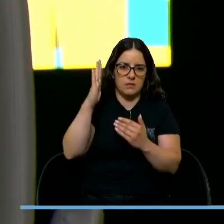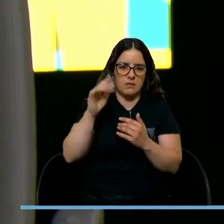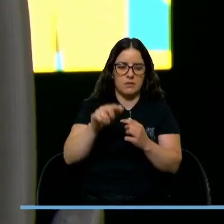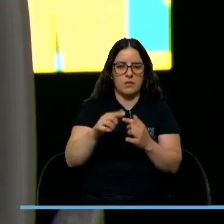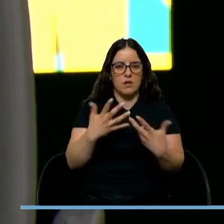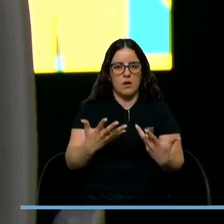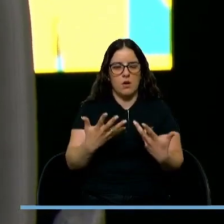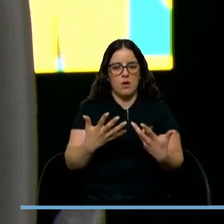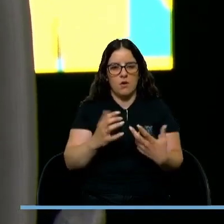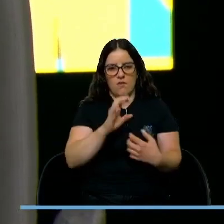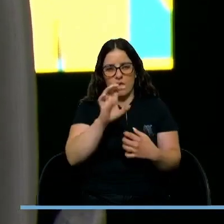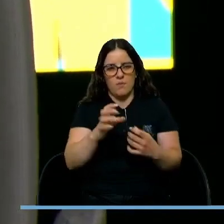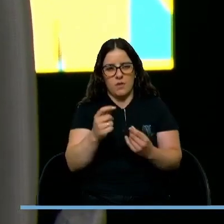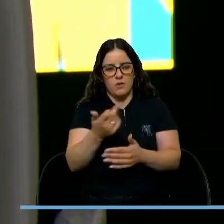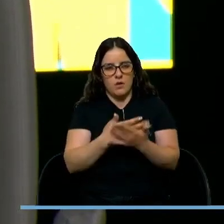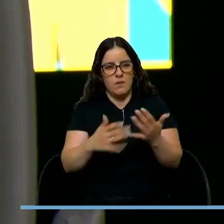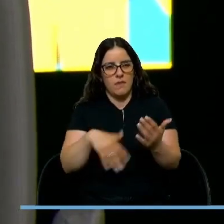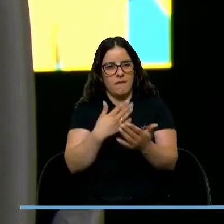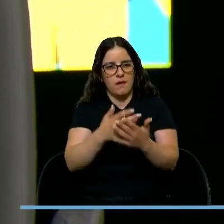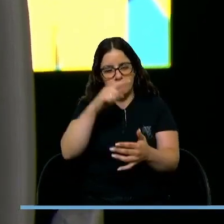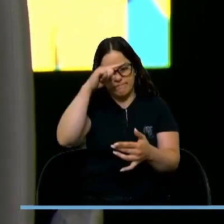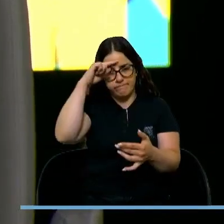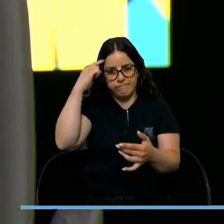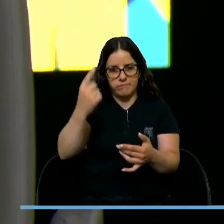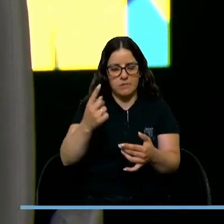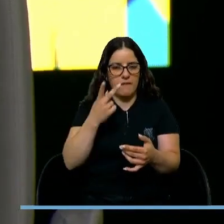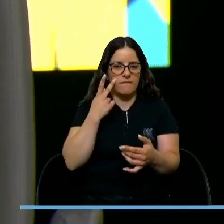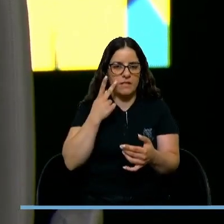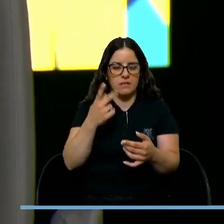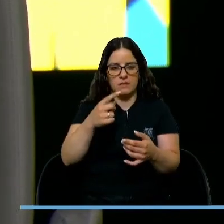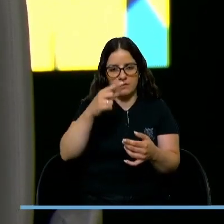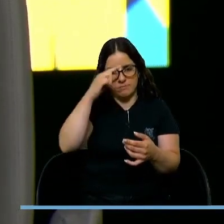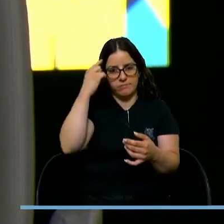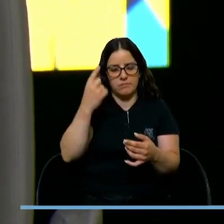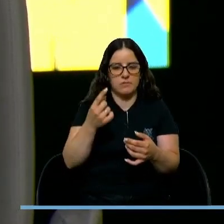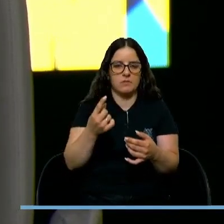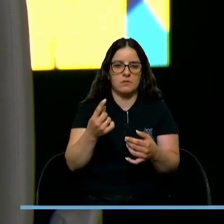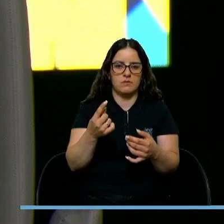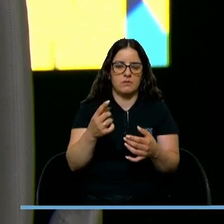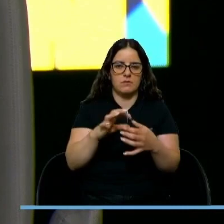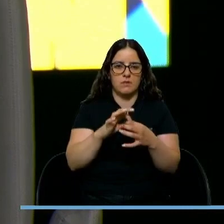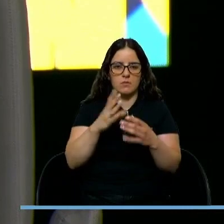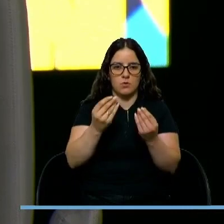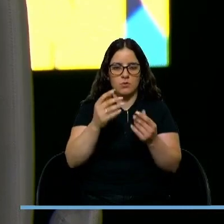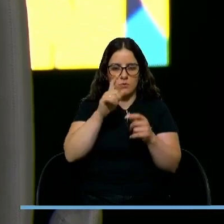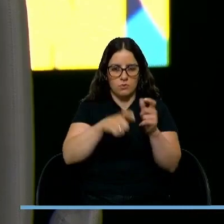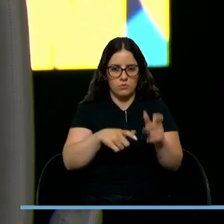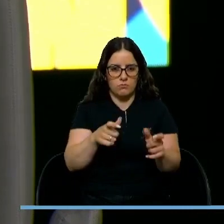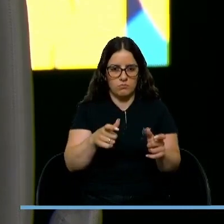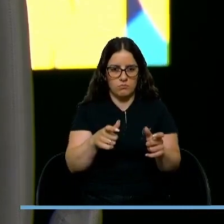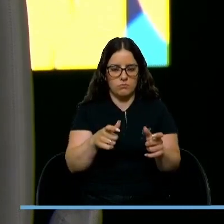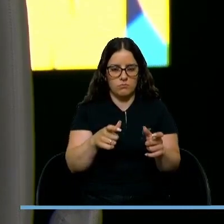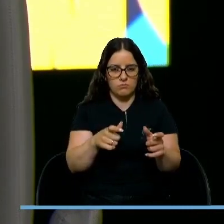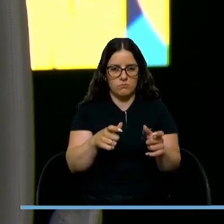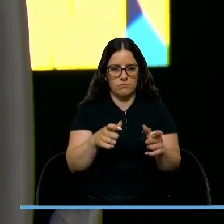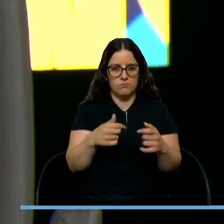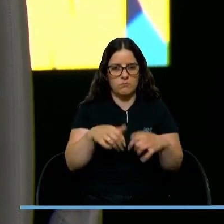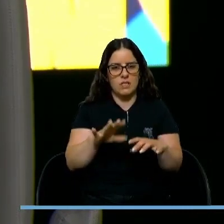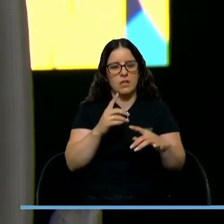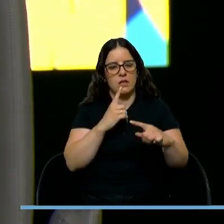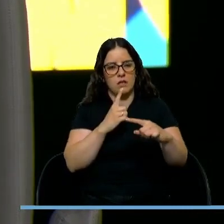year. The current economic context has generated many difficulties and made life